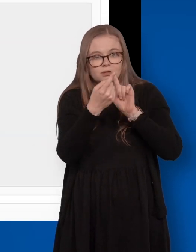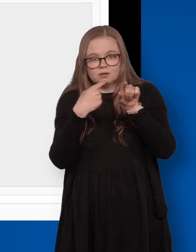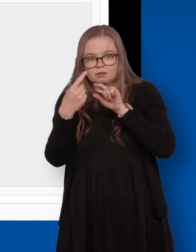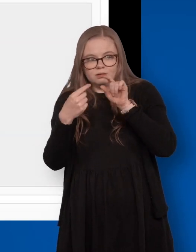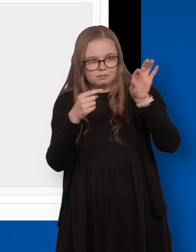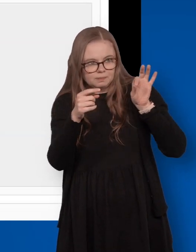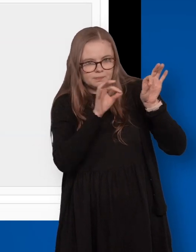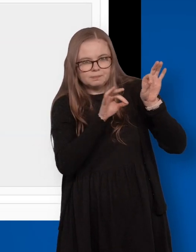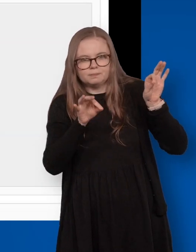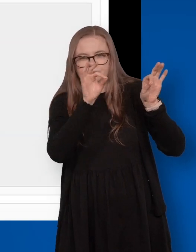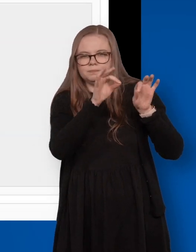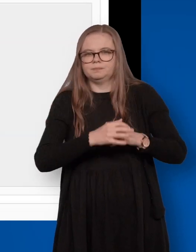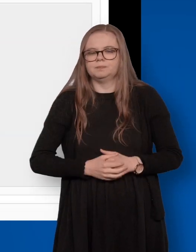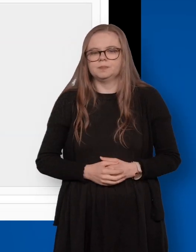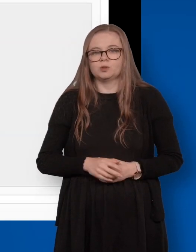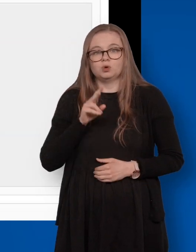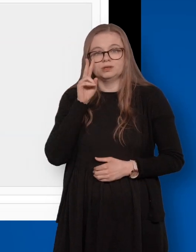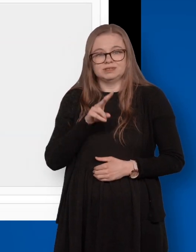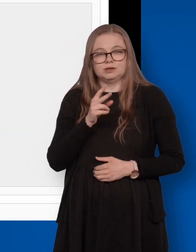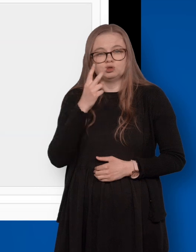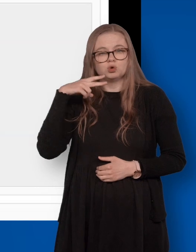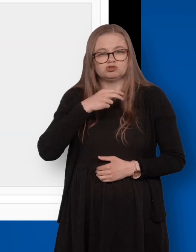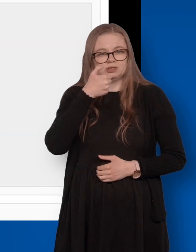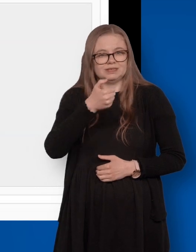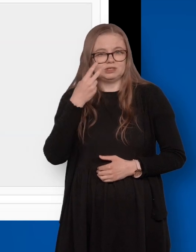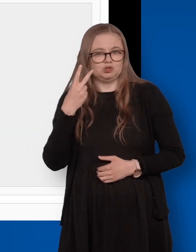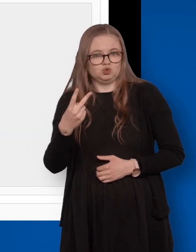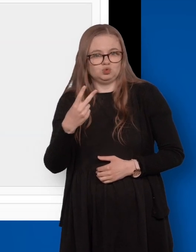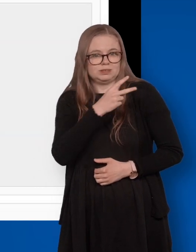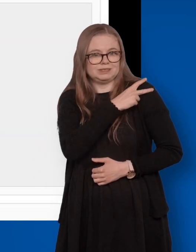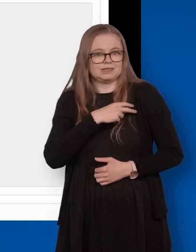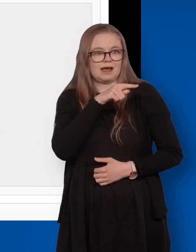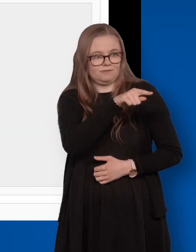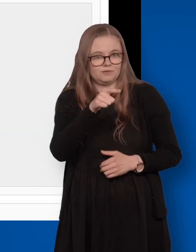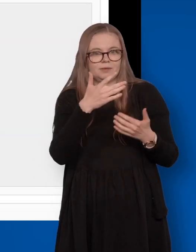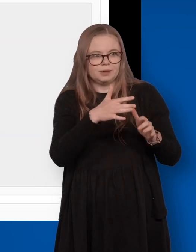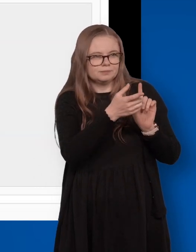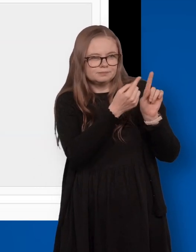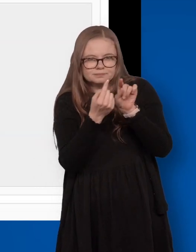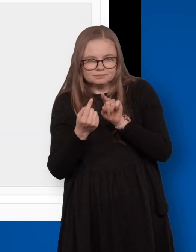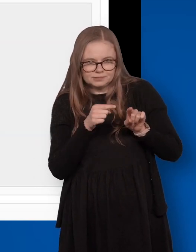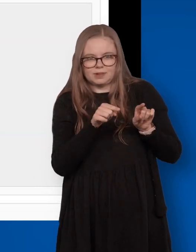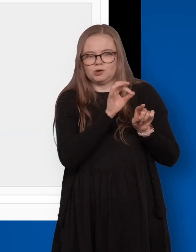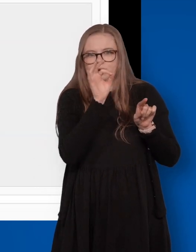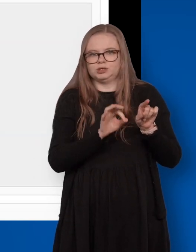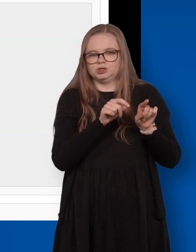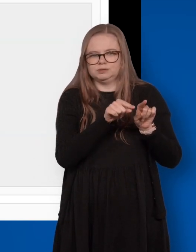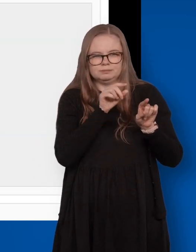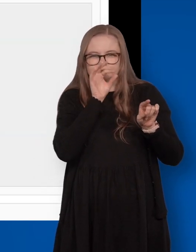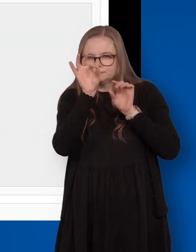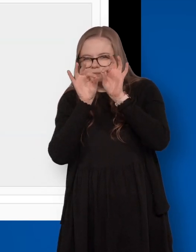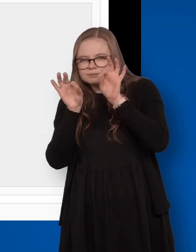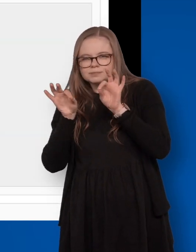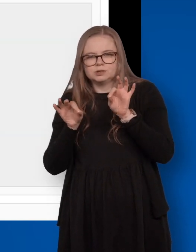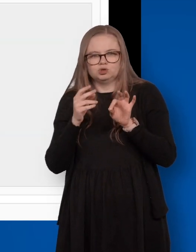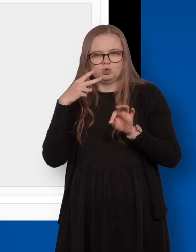this question, we had 262 employees providing unique responses to the question. So that's